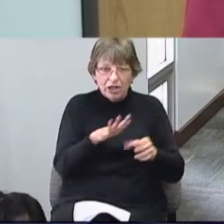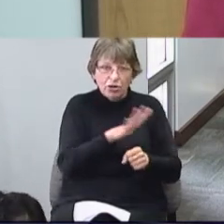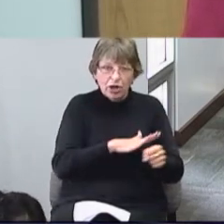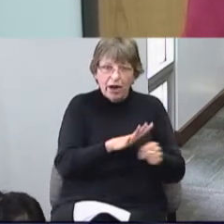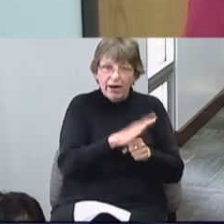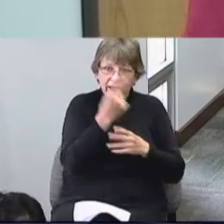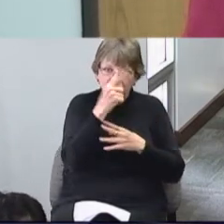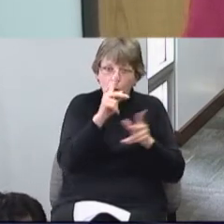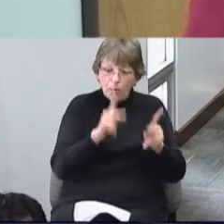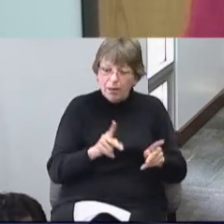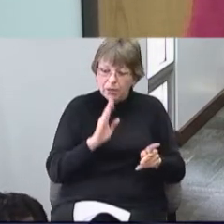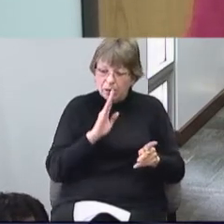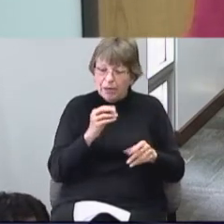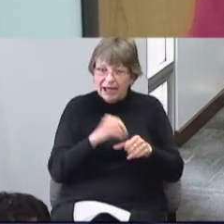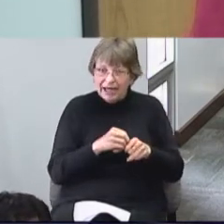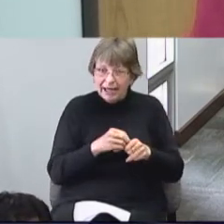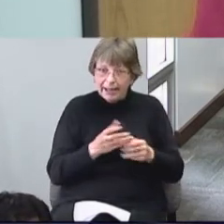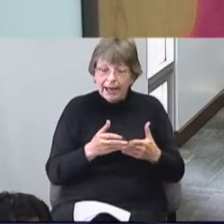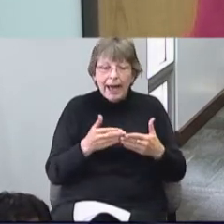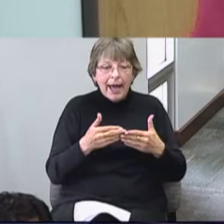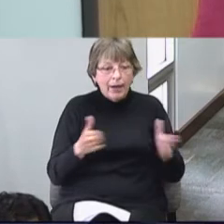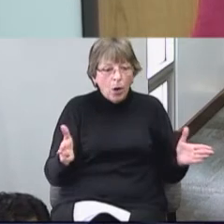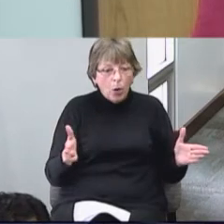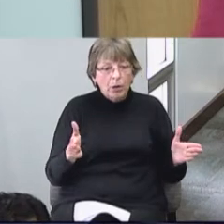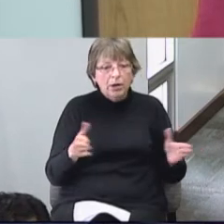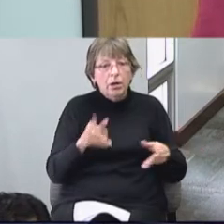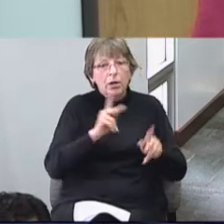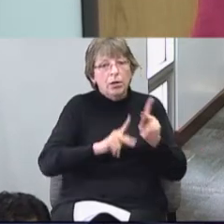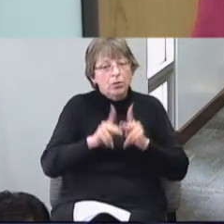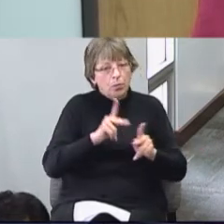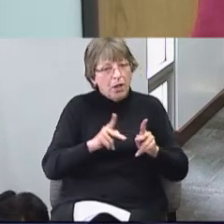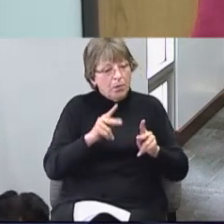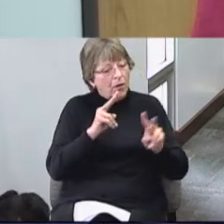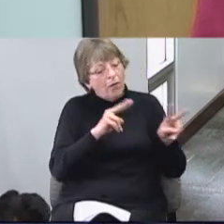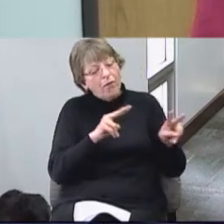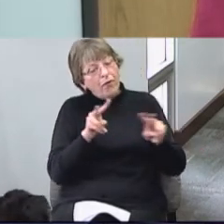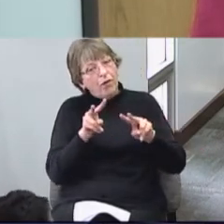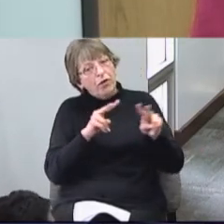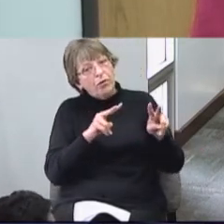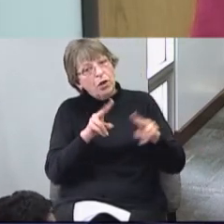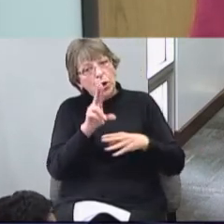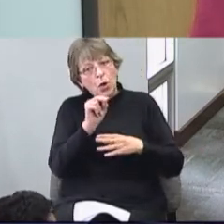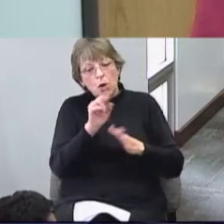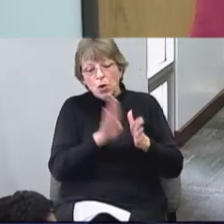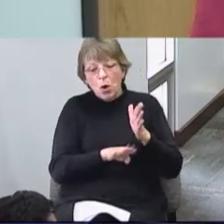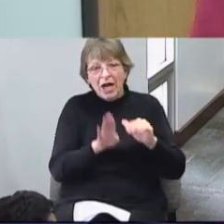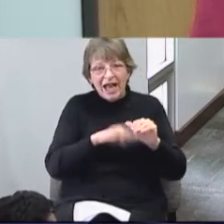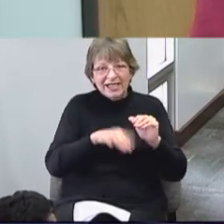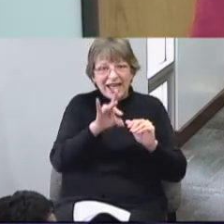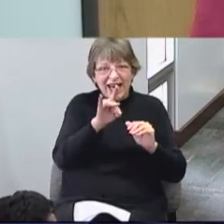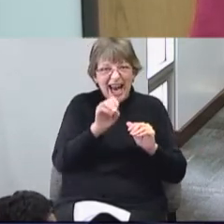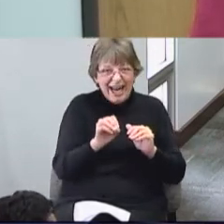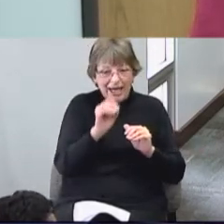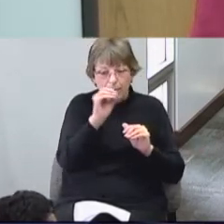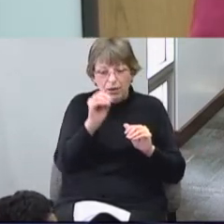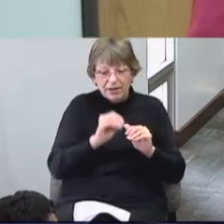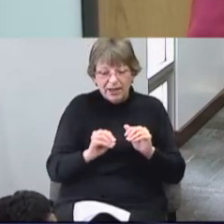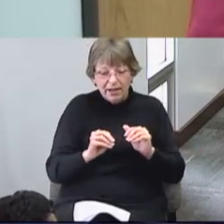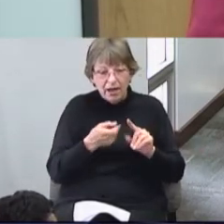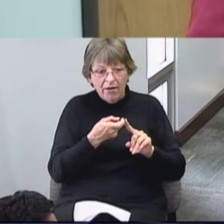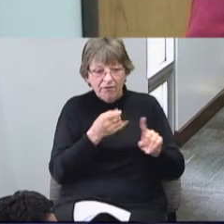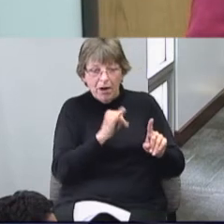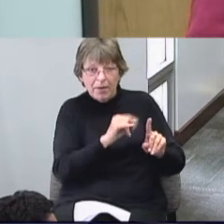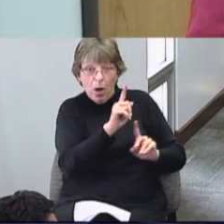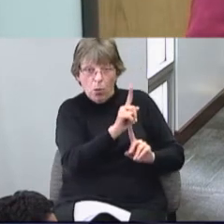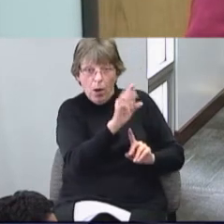occupancy and will be available for public view. No less than 80% of the 1% will be used